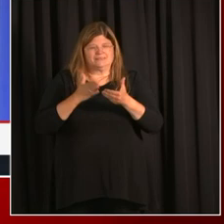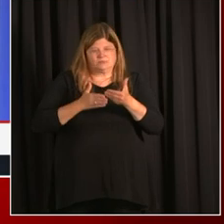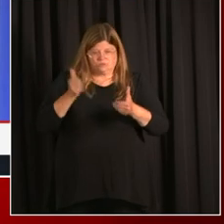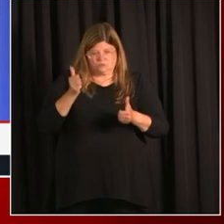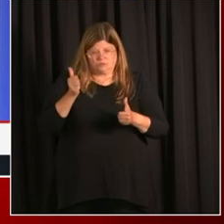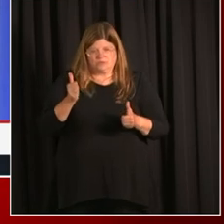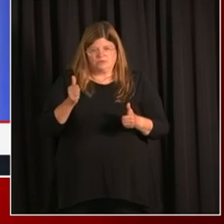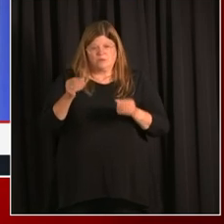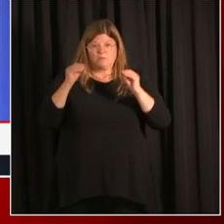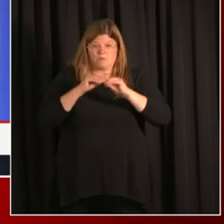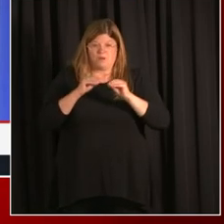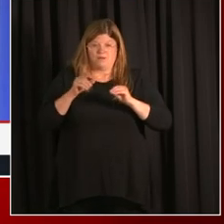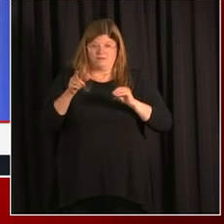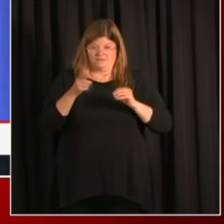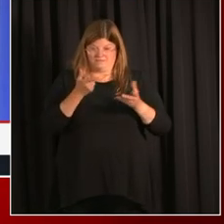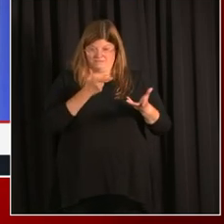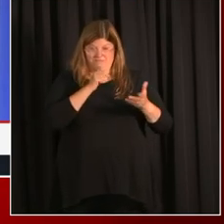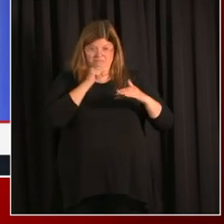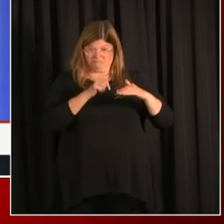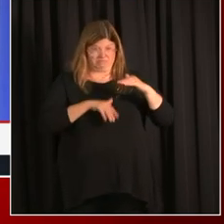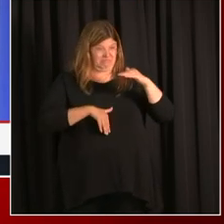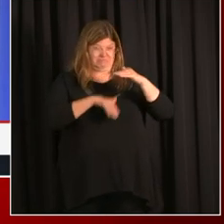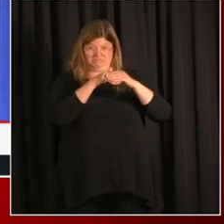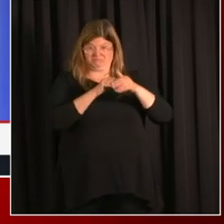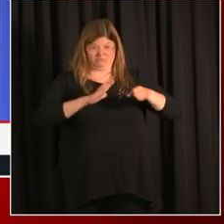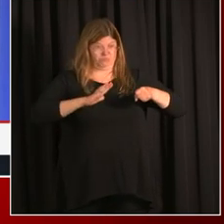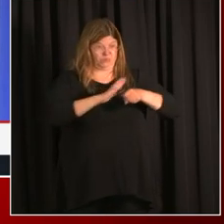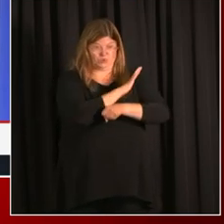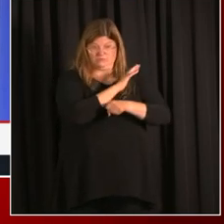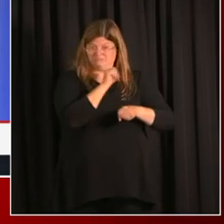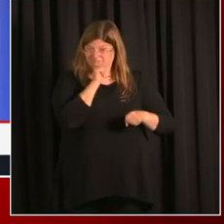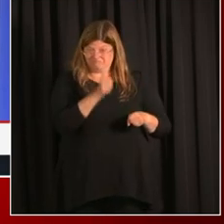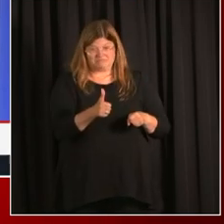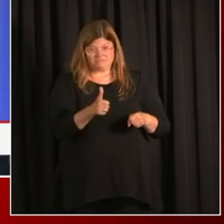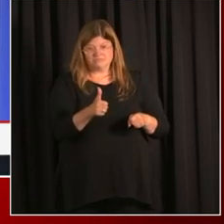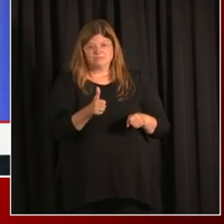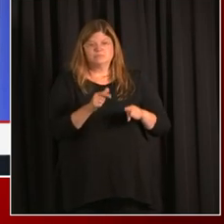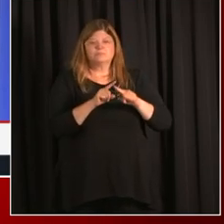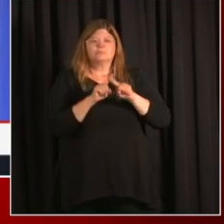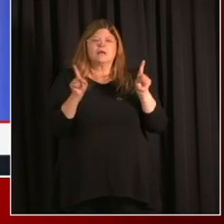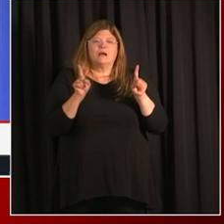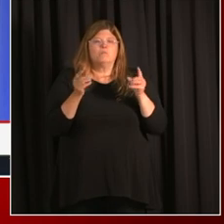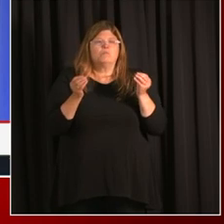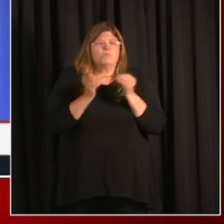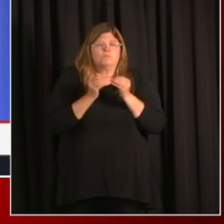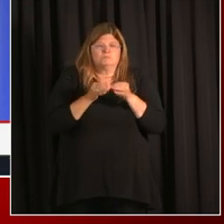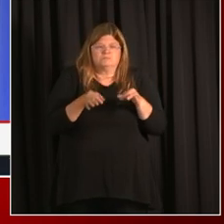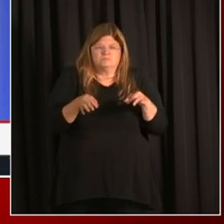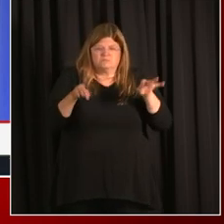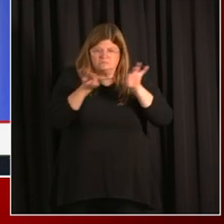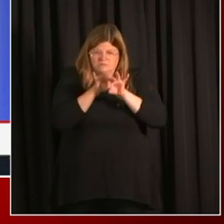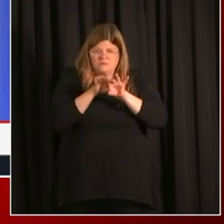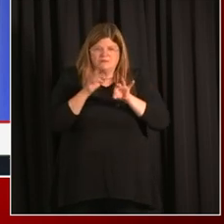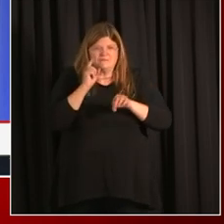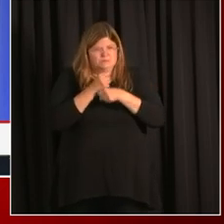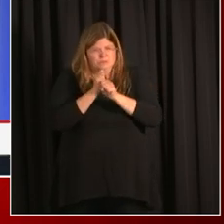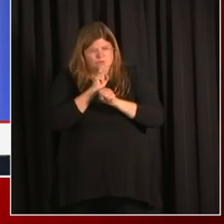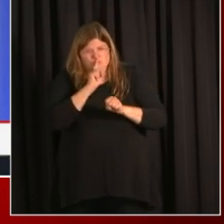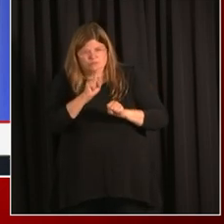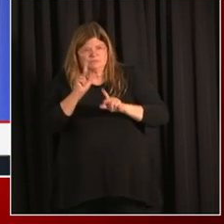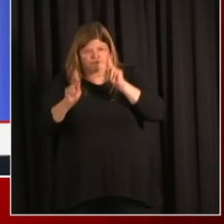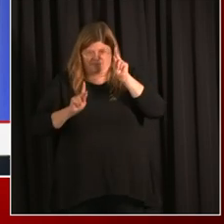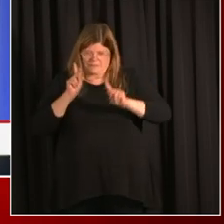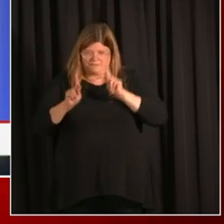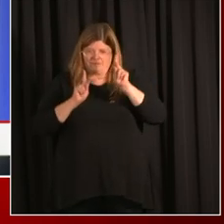clearly indicate that your building would not be at full capacity. But then there are other things that are more salient and important in terms of making sure that